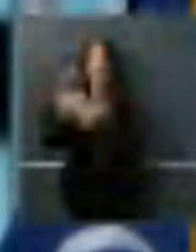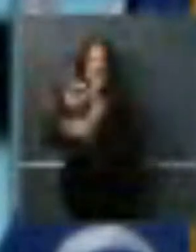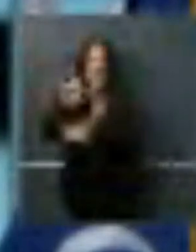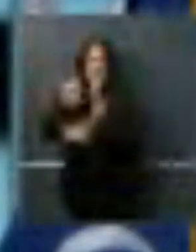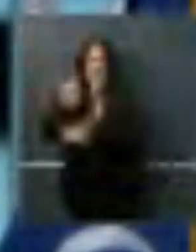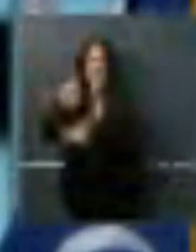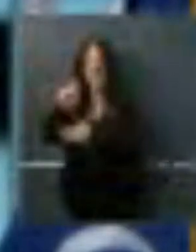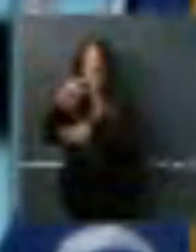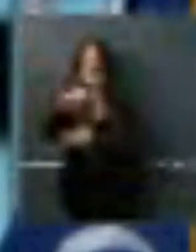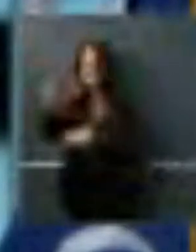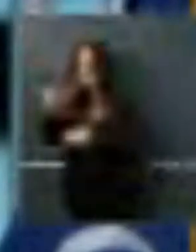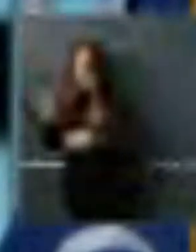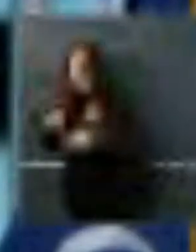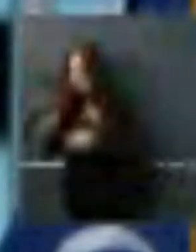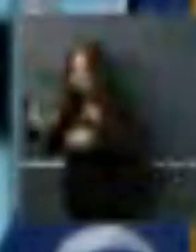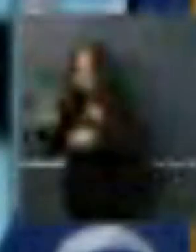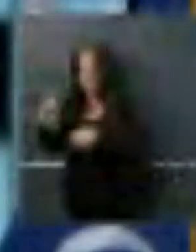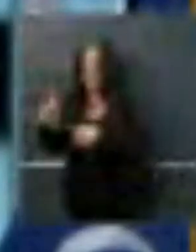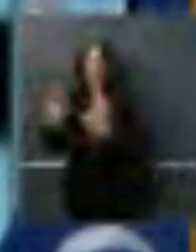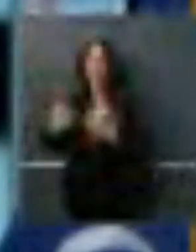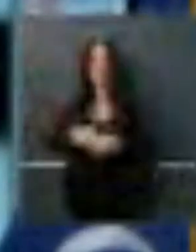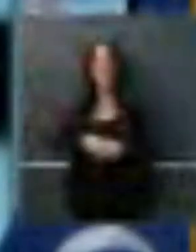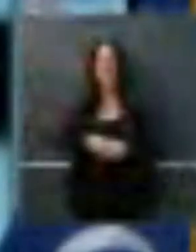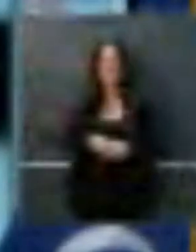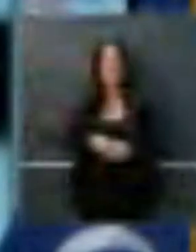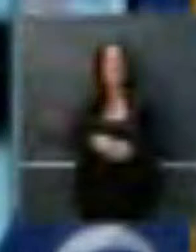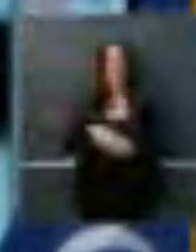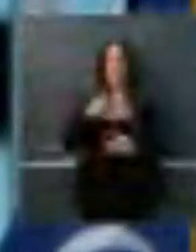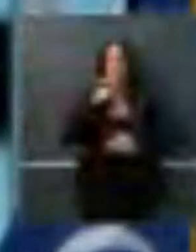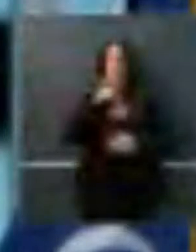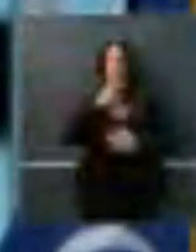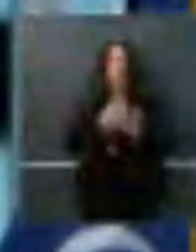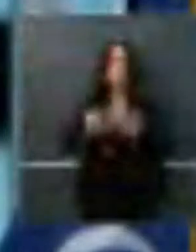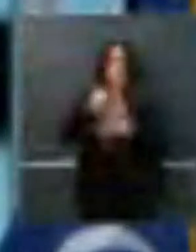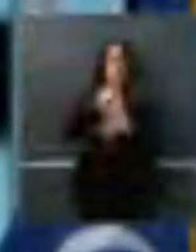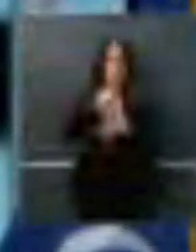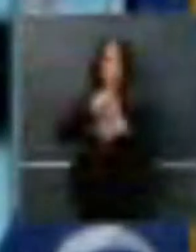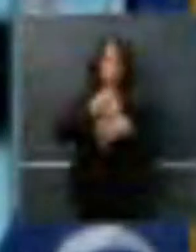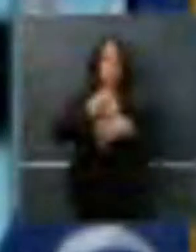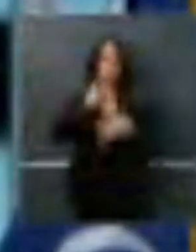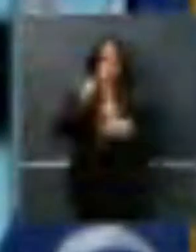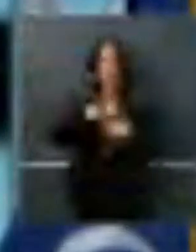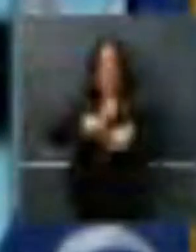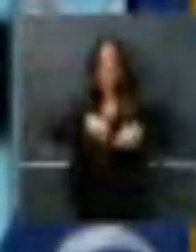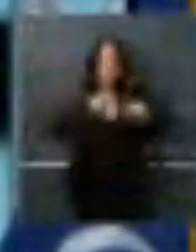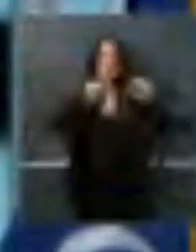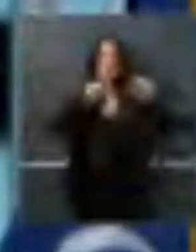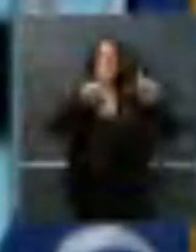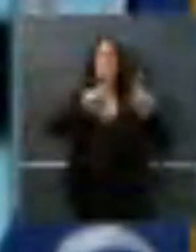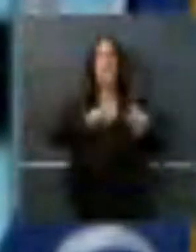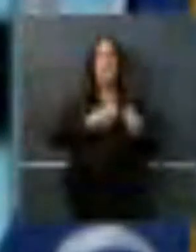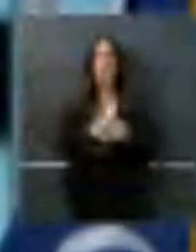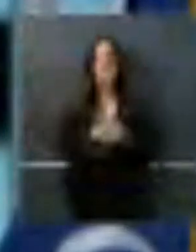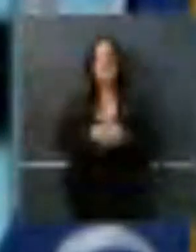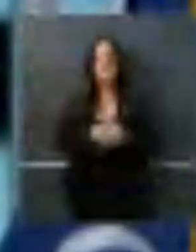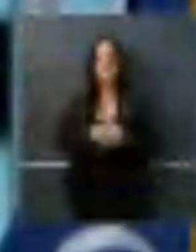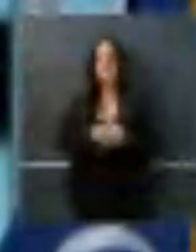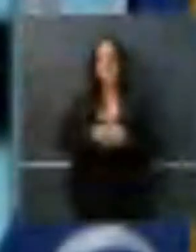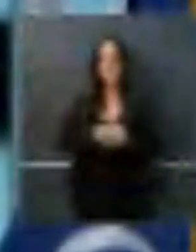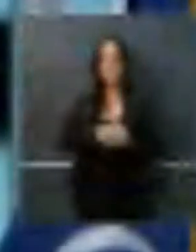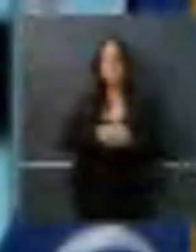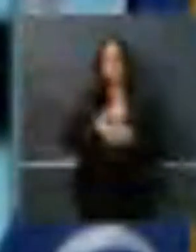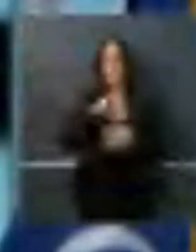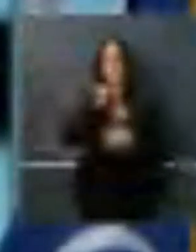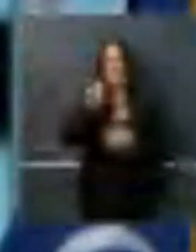of who we're prioritizing for testing to asymptomatic, not just symptomatic individuals. We do through